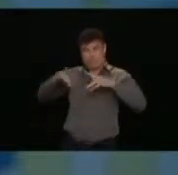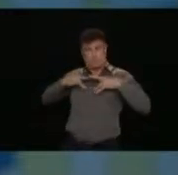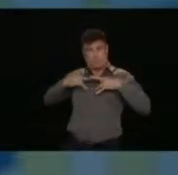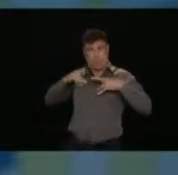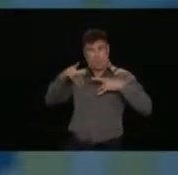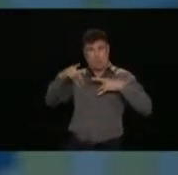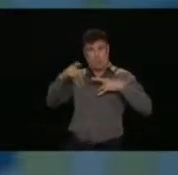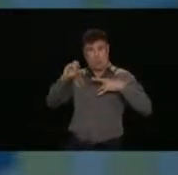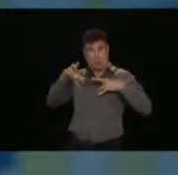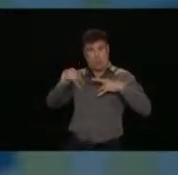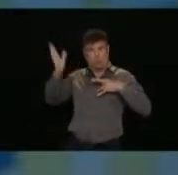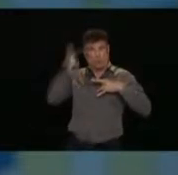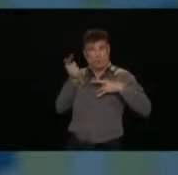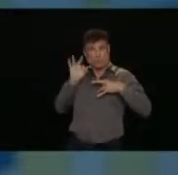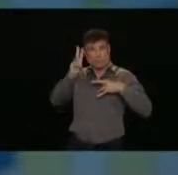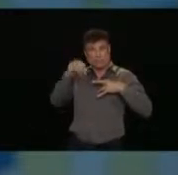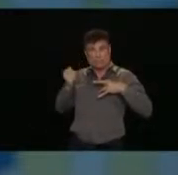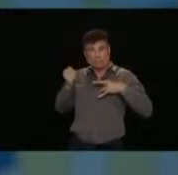projects roll out.